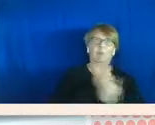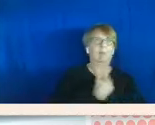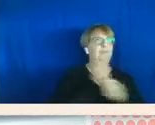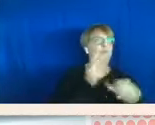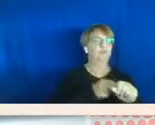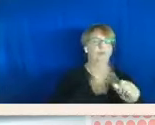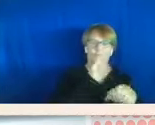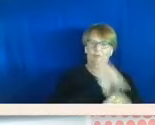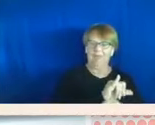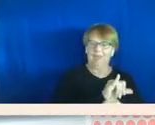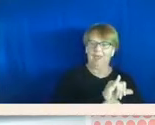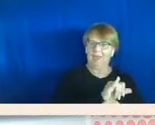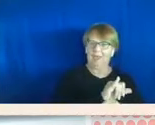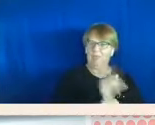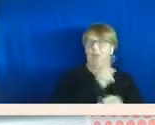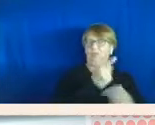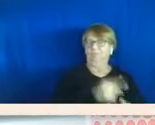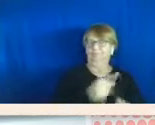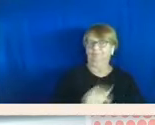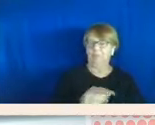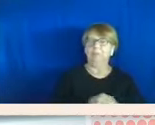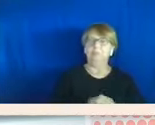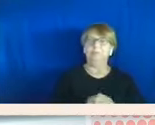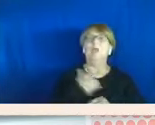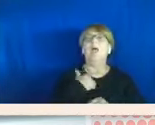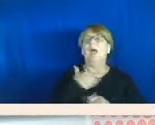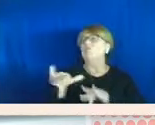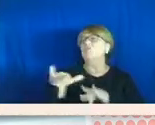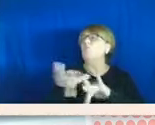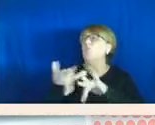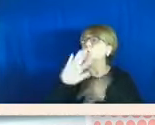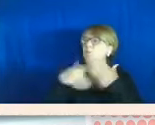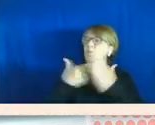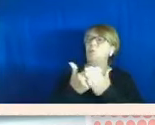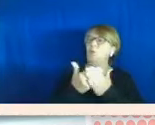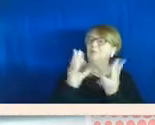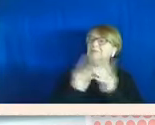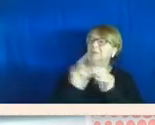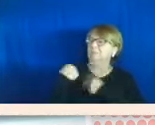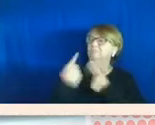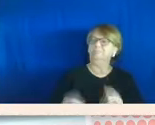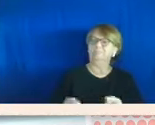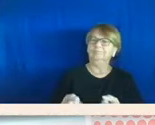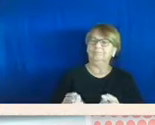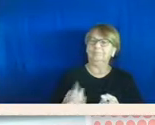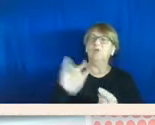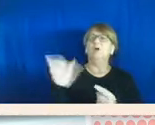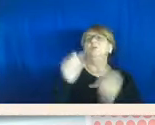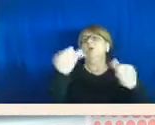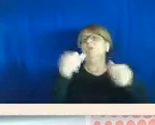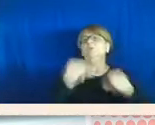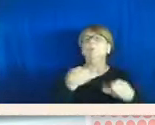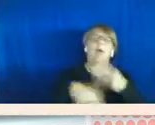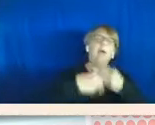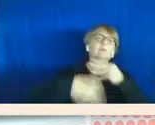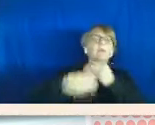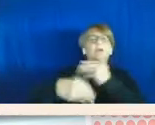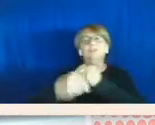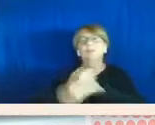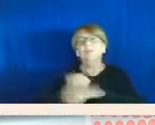actually happening, we have recordings of all the sessions we've done up until this point. We're also posting a bunch of extra stuff that